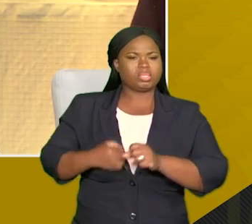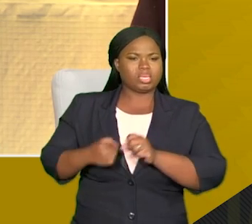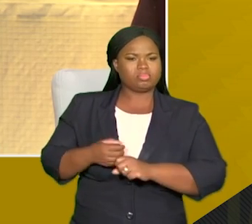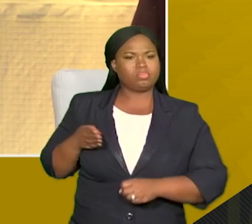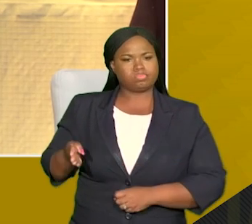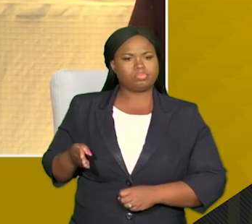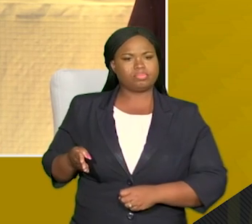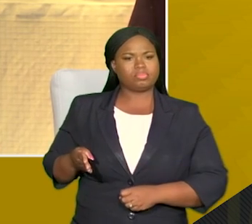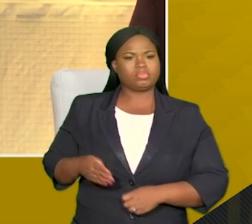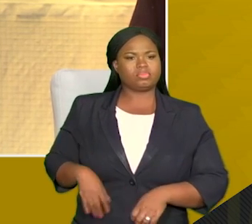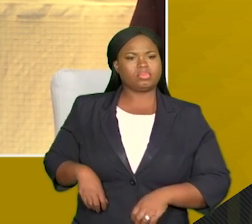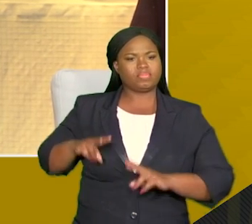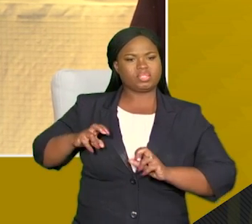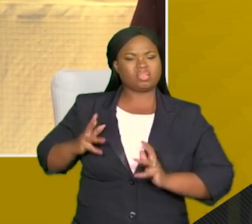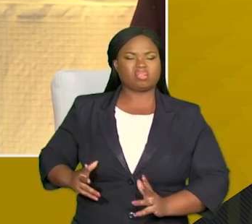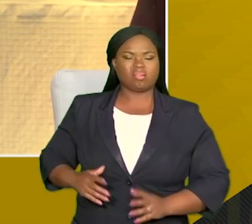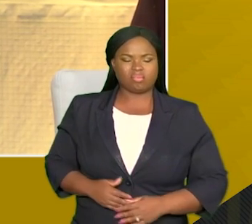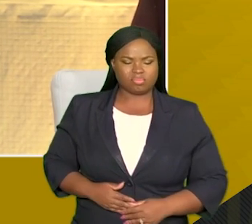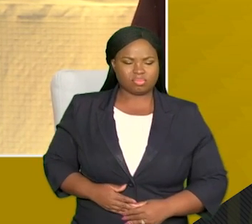been being an investigator. Mm. So